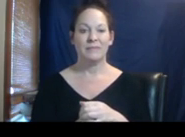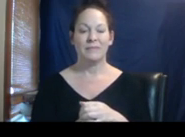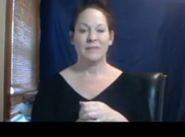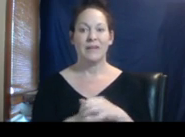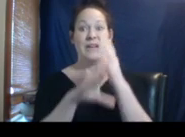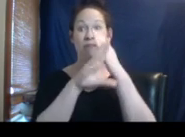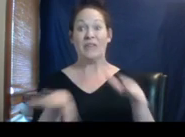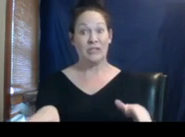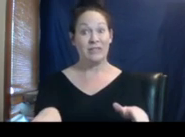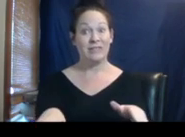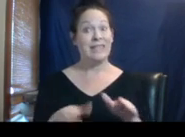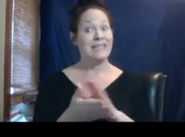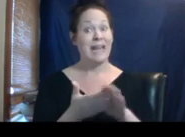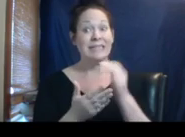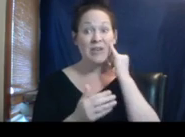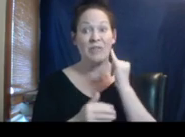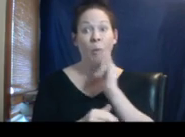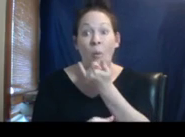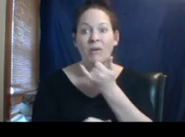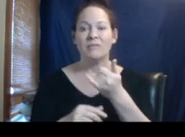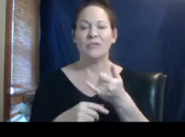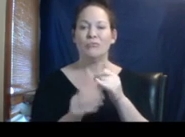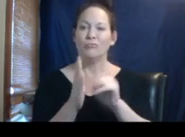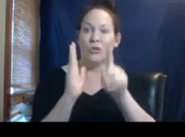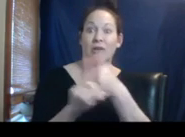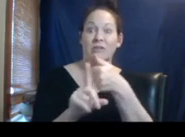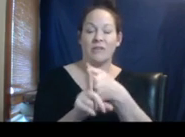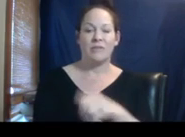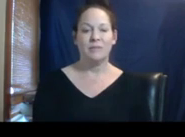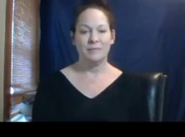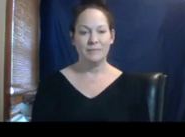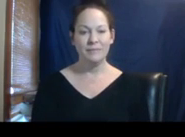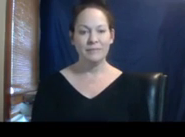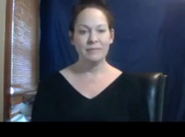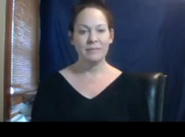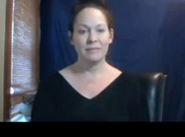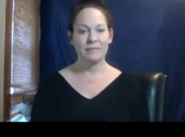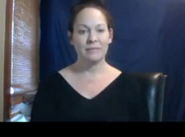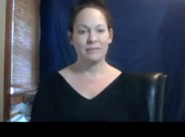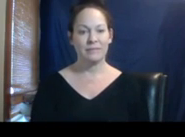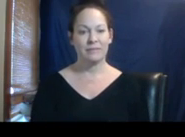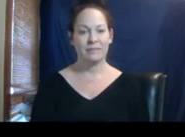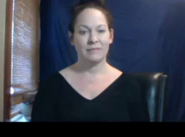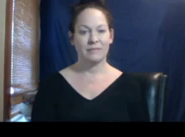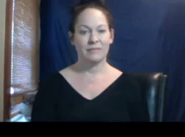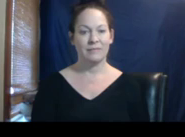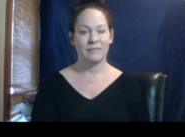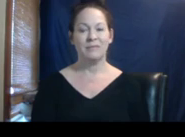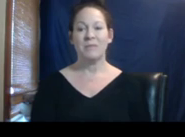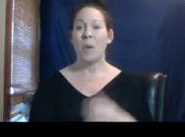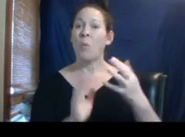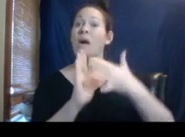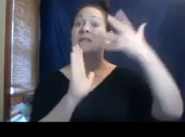corrections are neat. Notice how I keep saying if I did this right, this leading term should cancel. I have done it